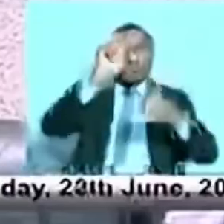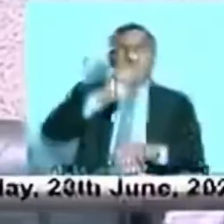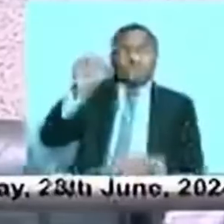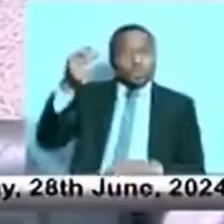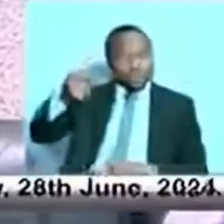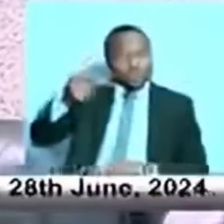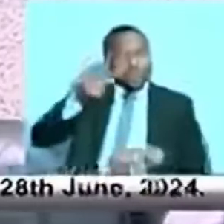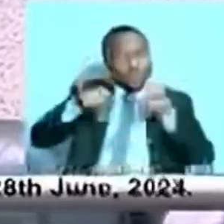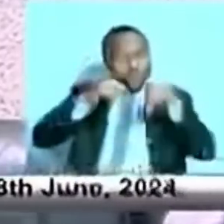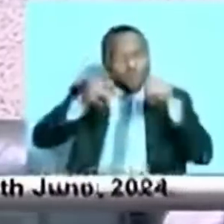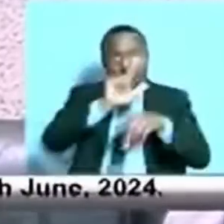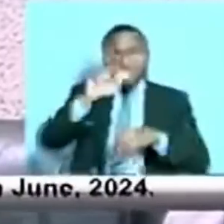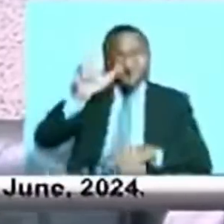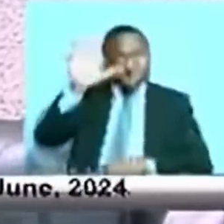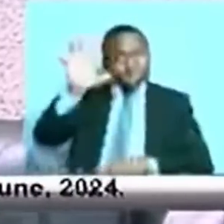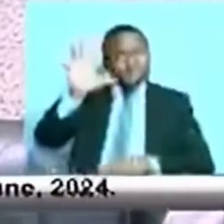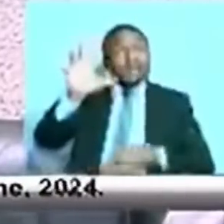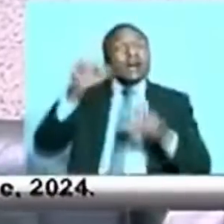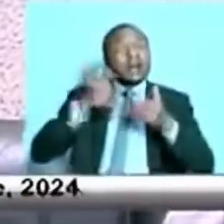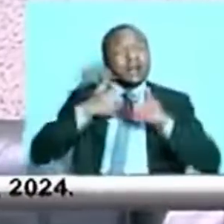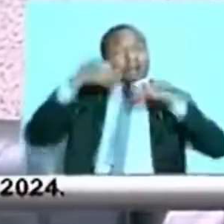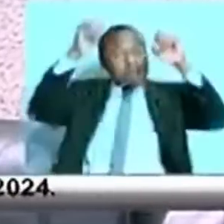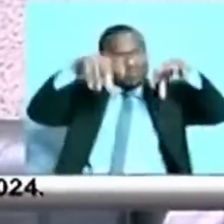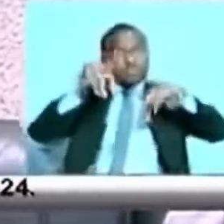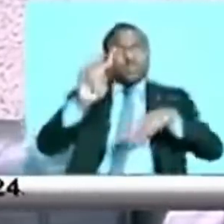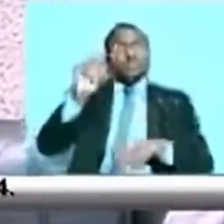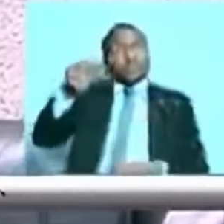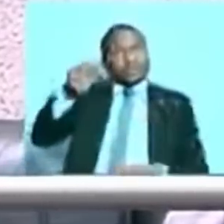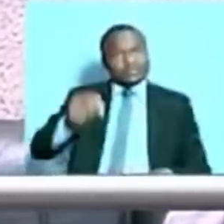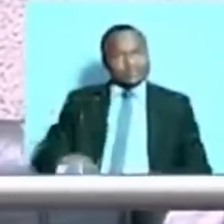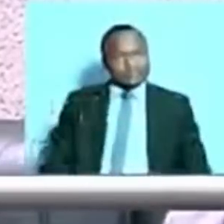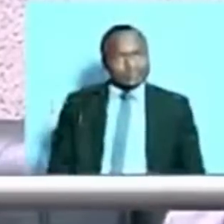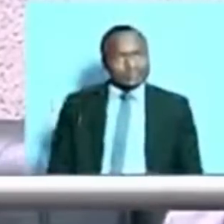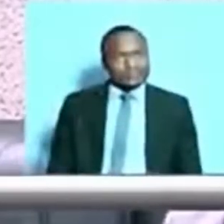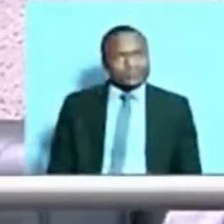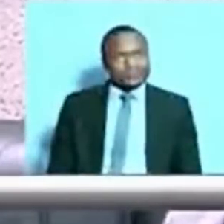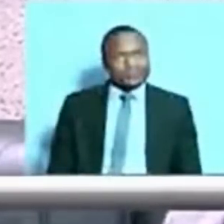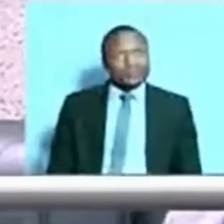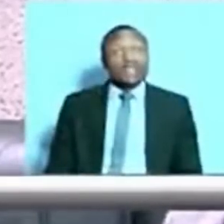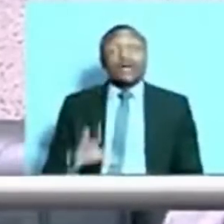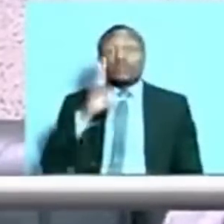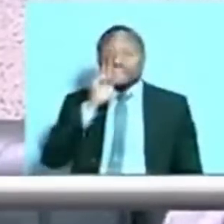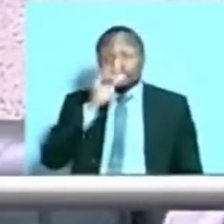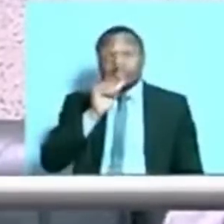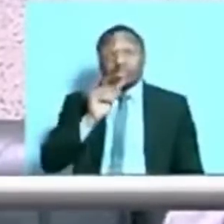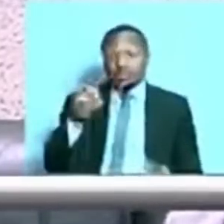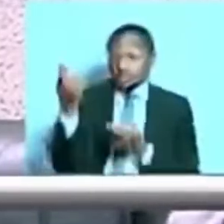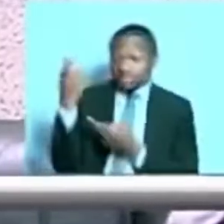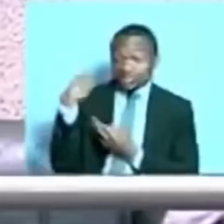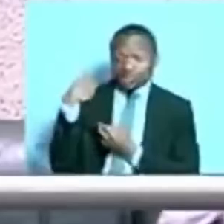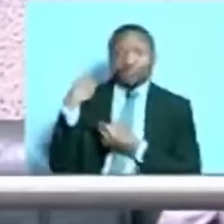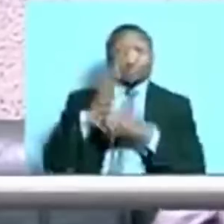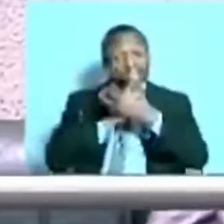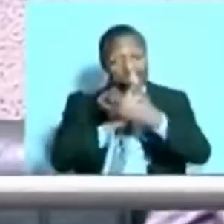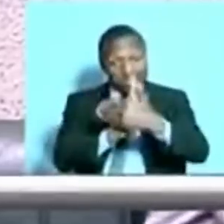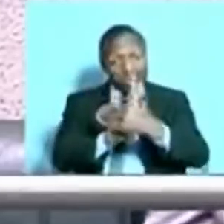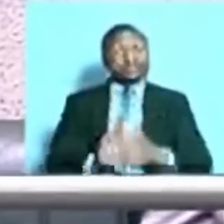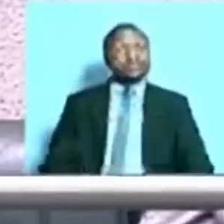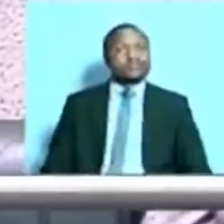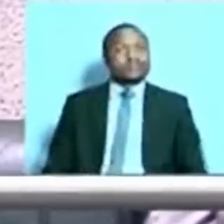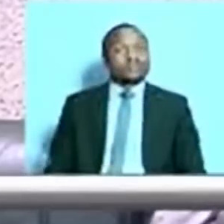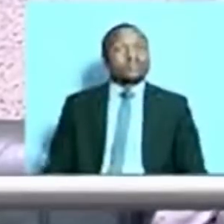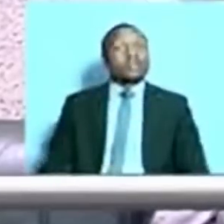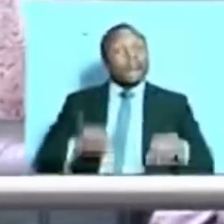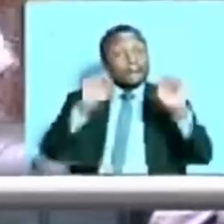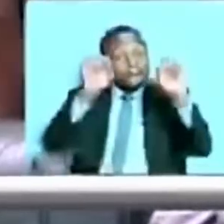are receiving electricity just for 2 hours. I'm speaking to responsibility in leadership,